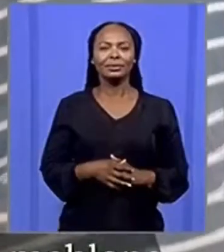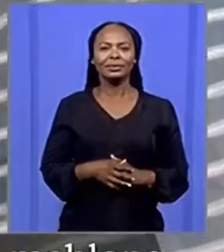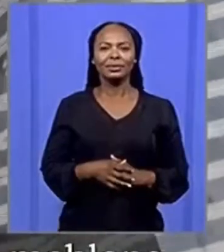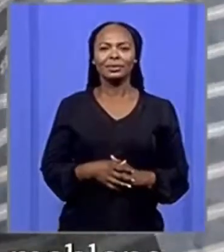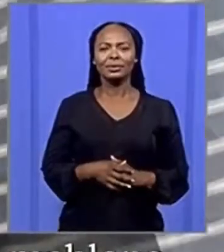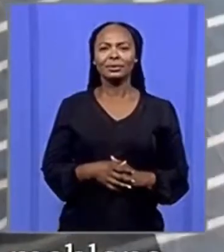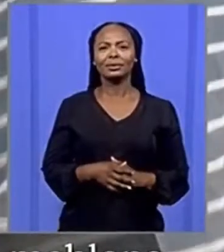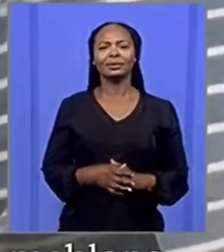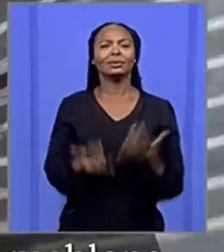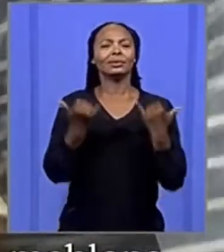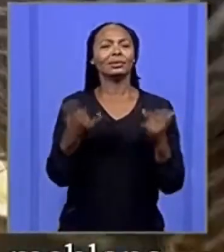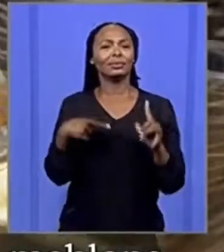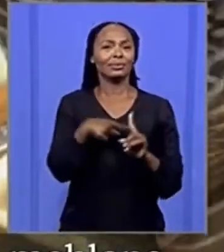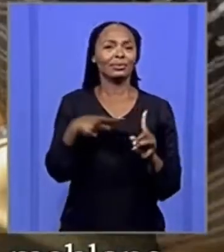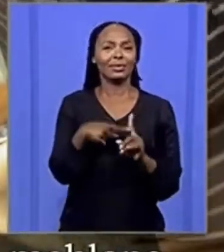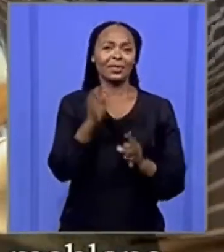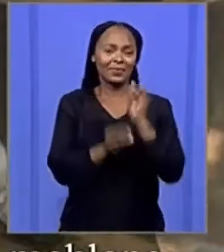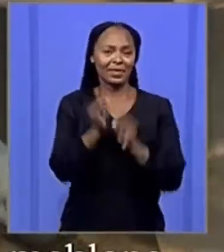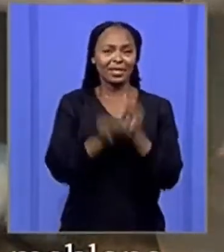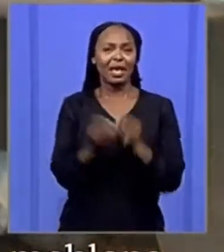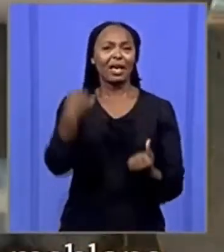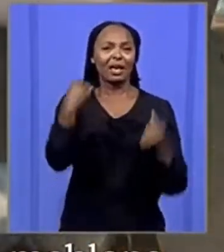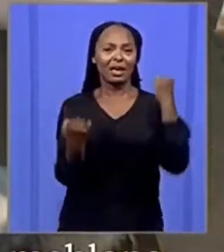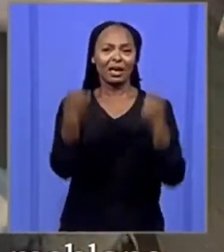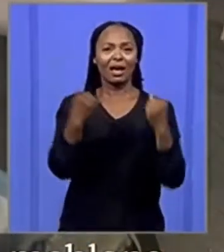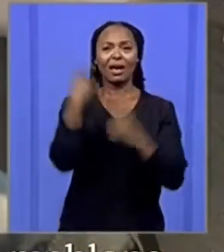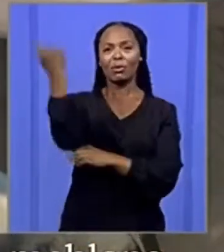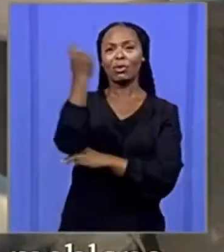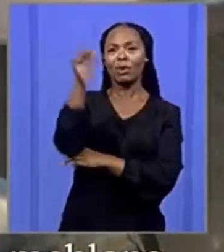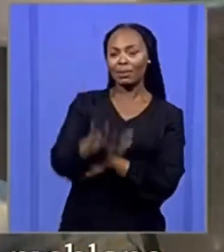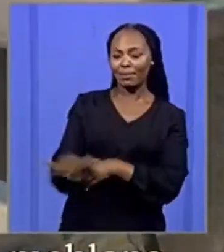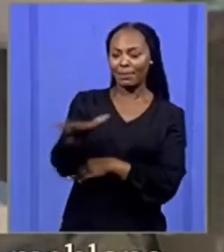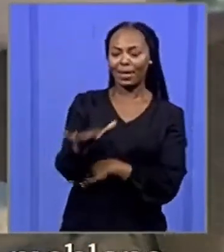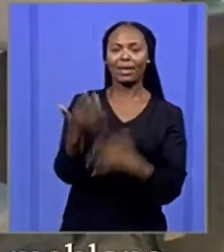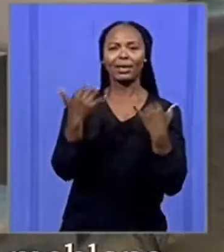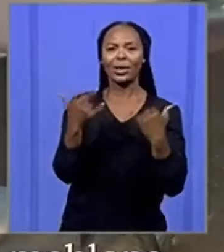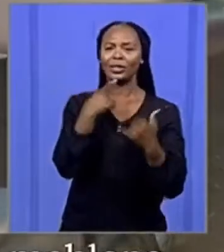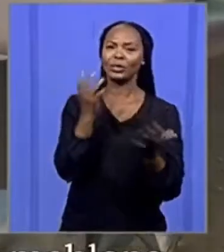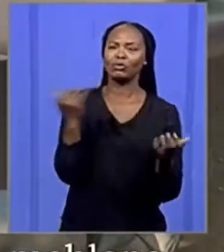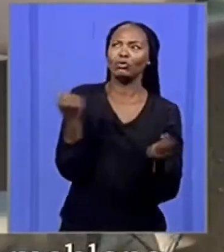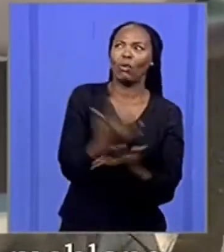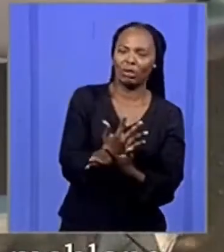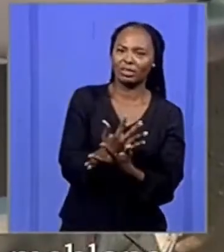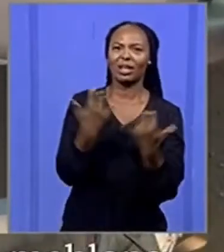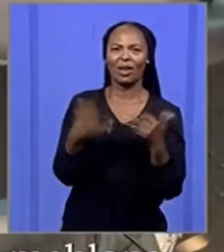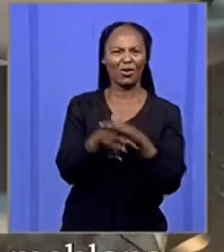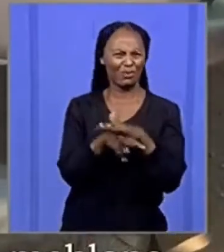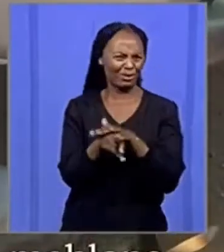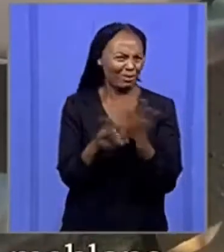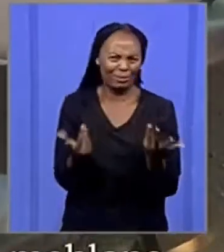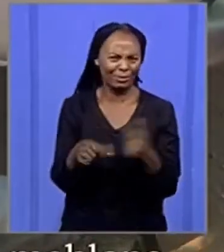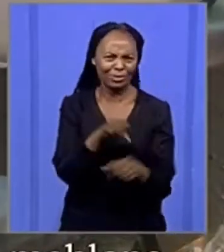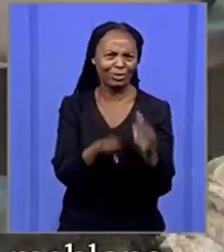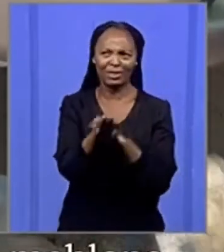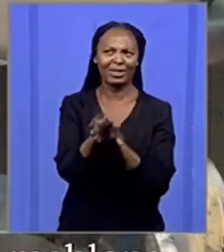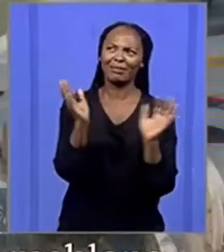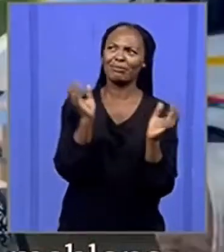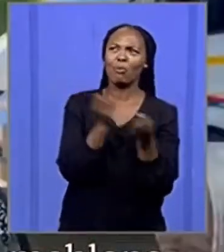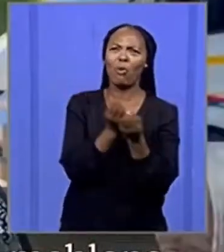Gopane yo a šomago go lokiša difatanaga lefelong la gagwe ka Polokwane o re le yena o maketše ge a bona video ya gagwe e kitima bokamollo wa